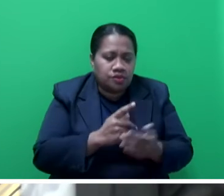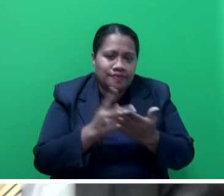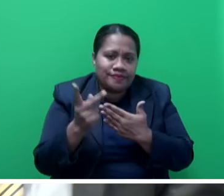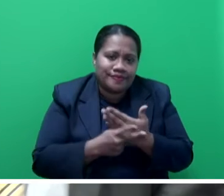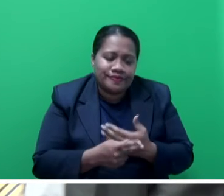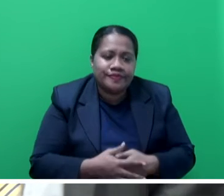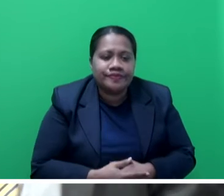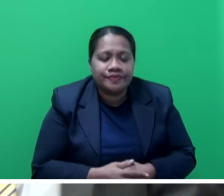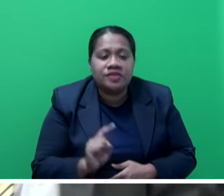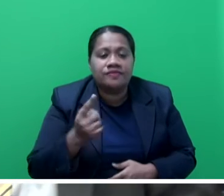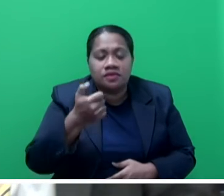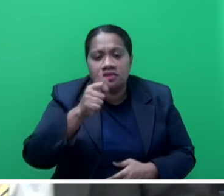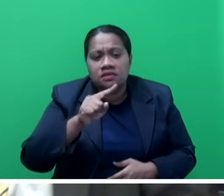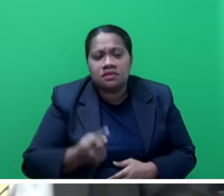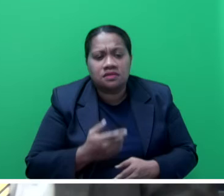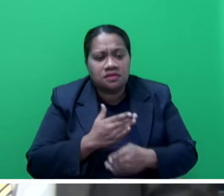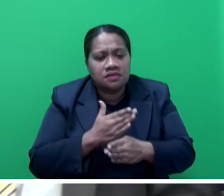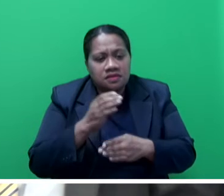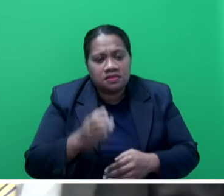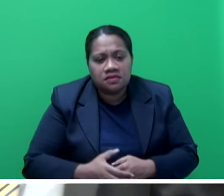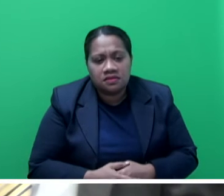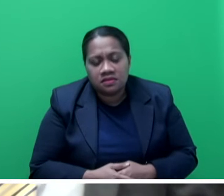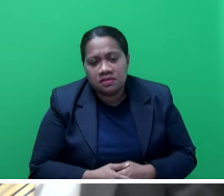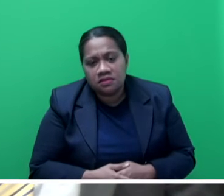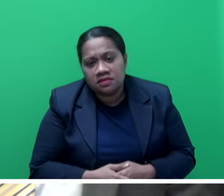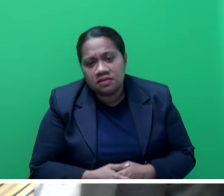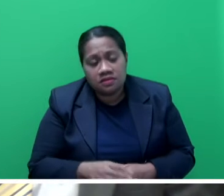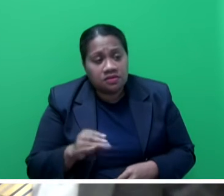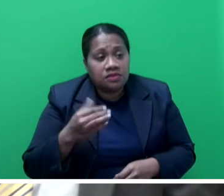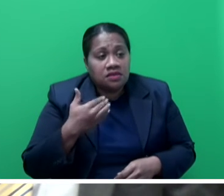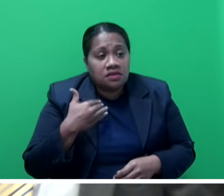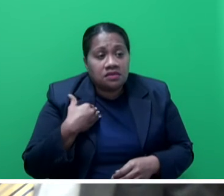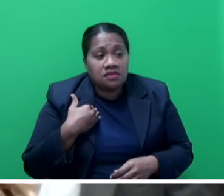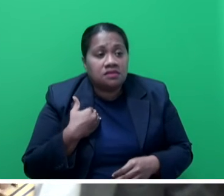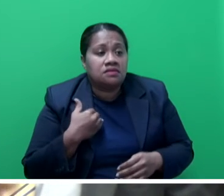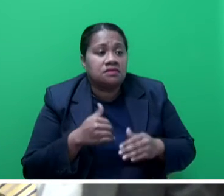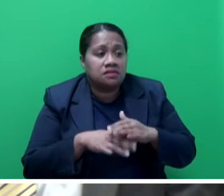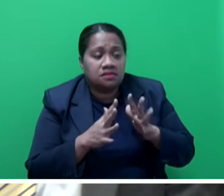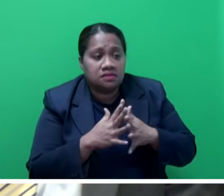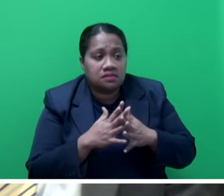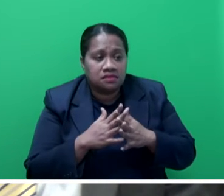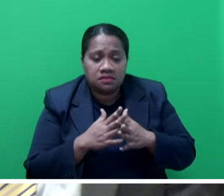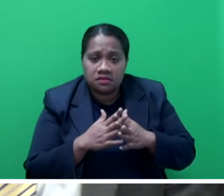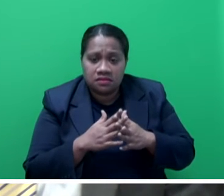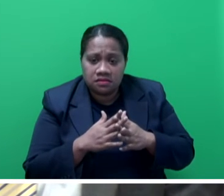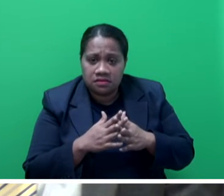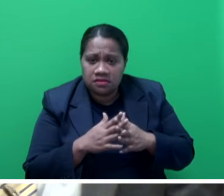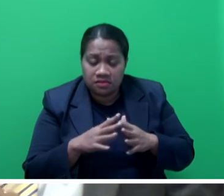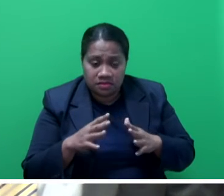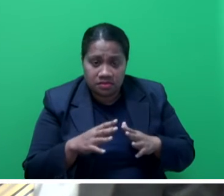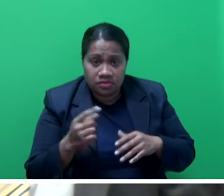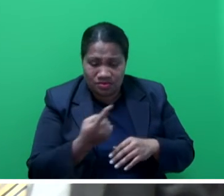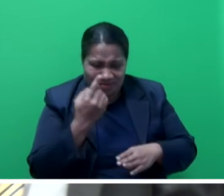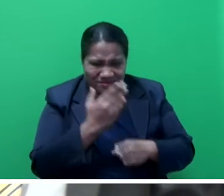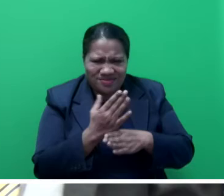The first 6,000 frontline workers have been from health, all of the Western health staff, the other frontliners from the central